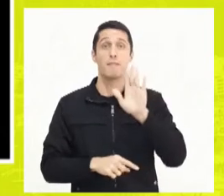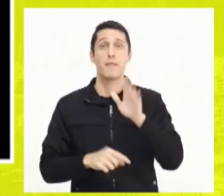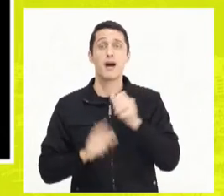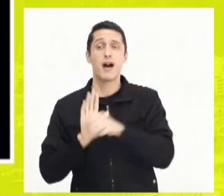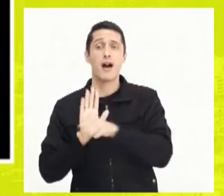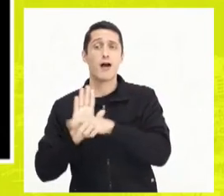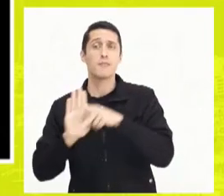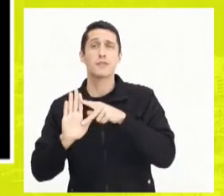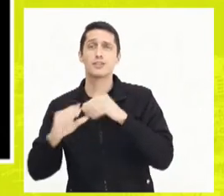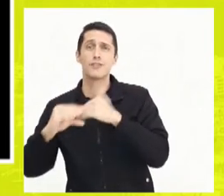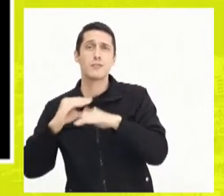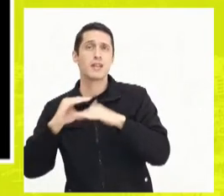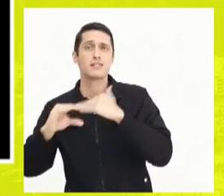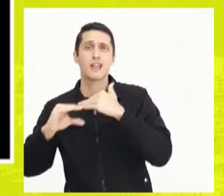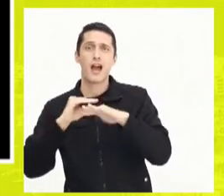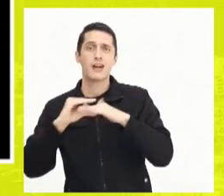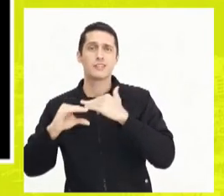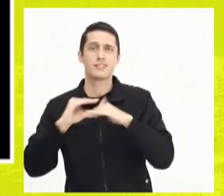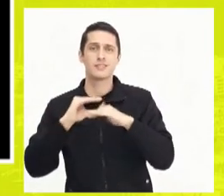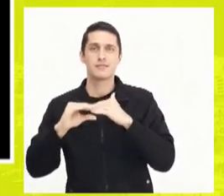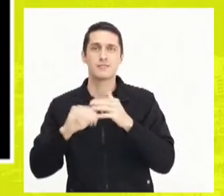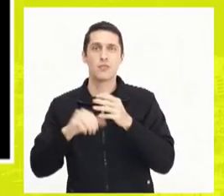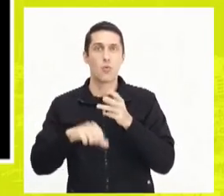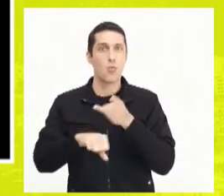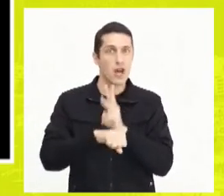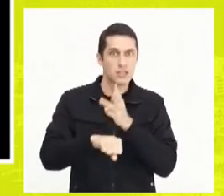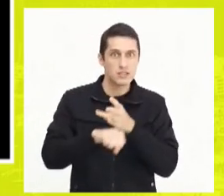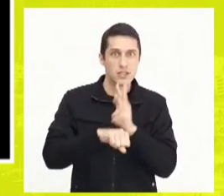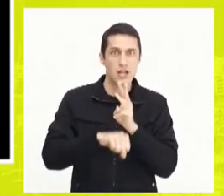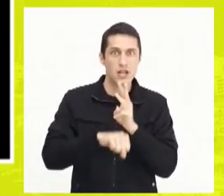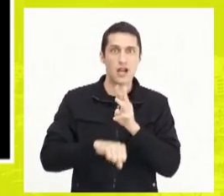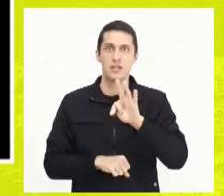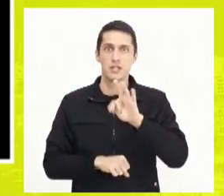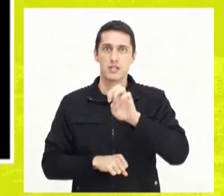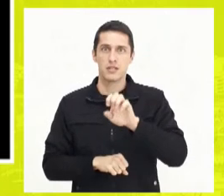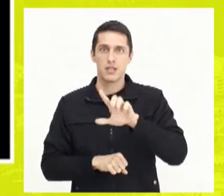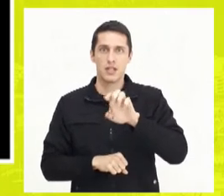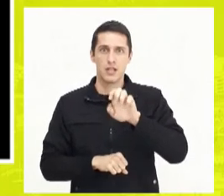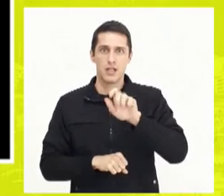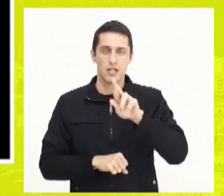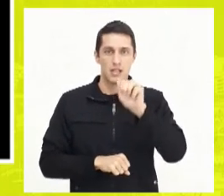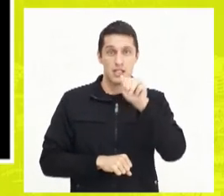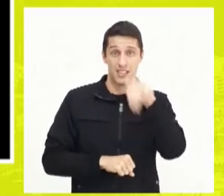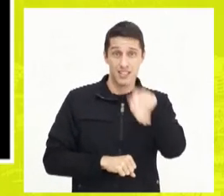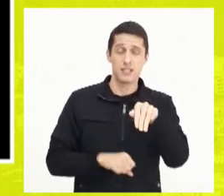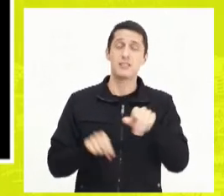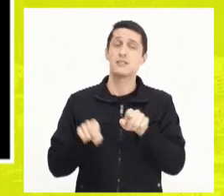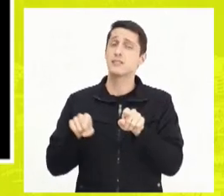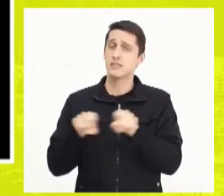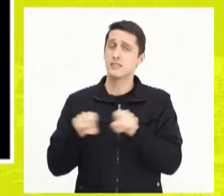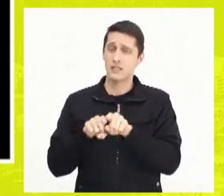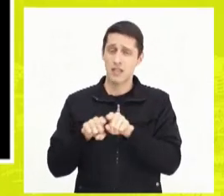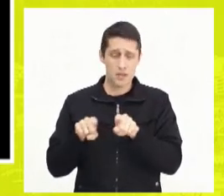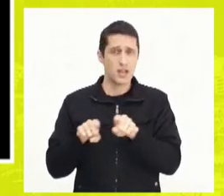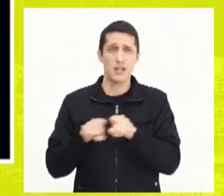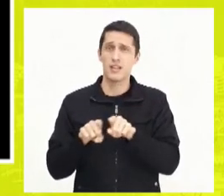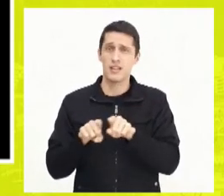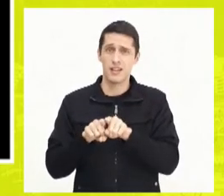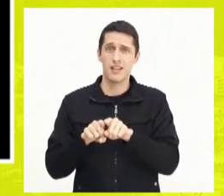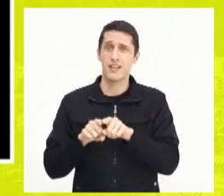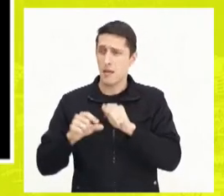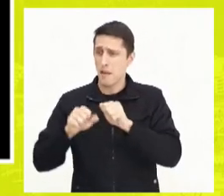uh fruitful happy messages i mean messages apps like what's up and on